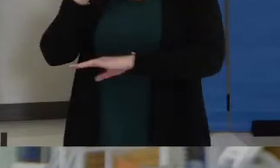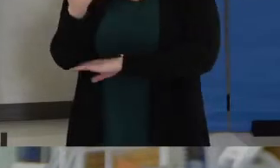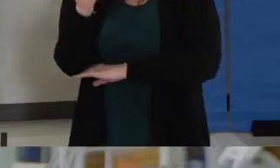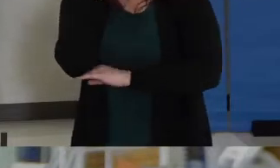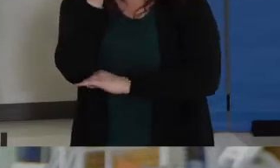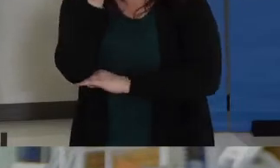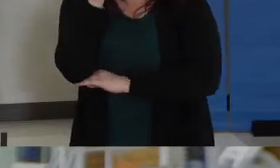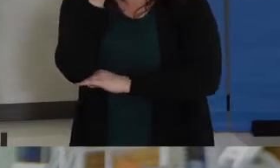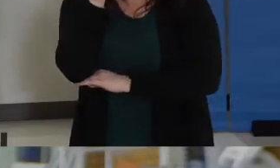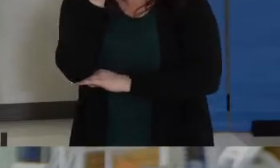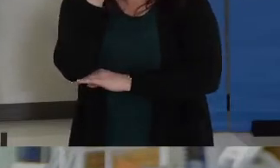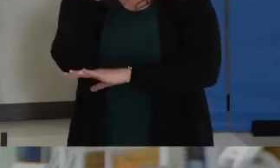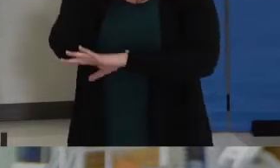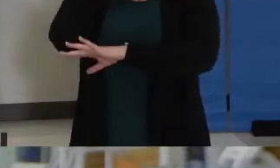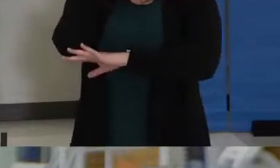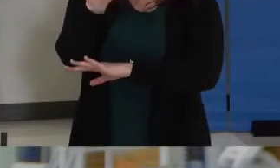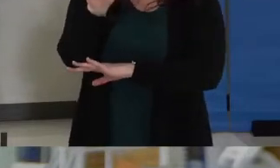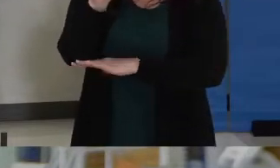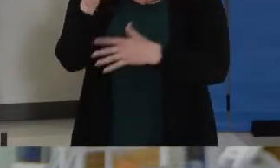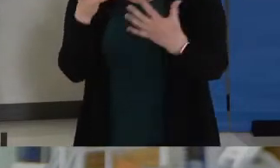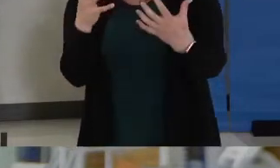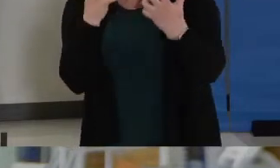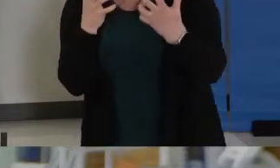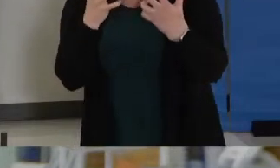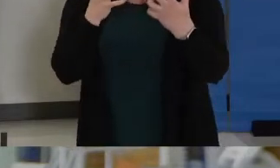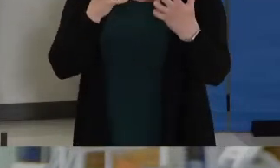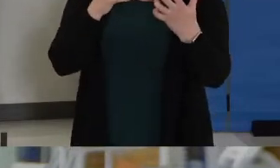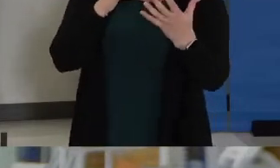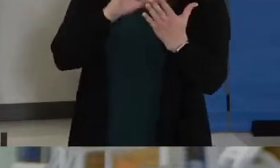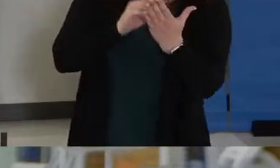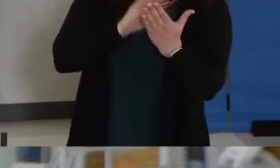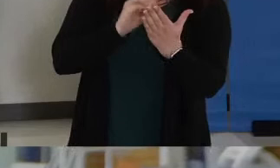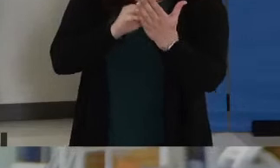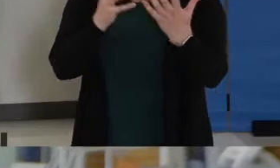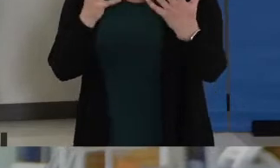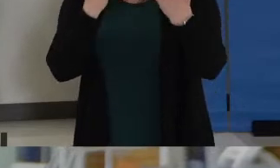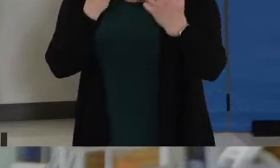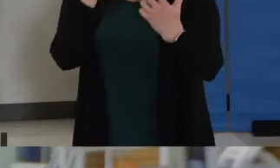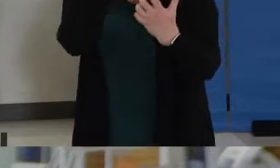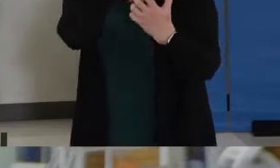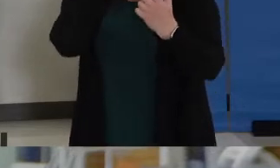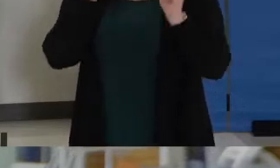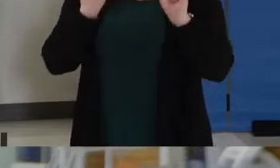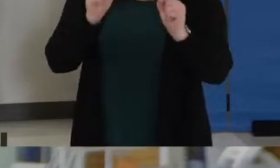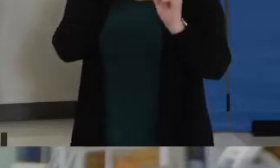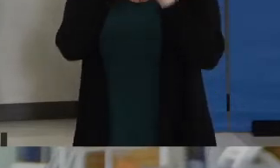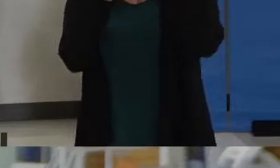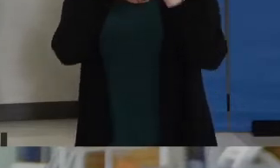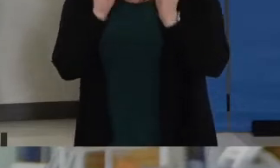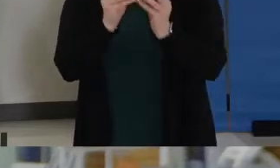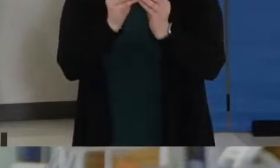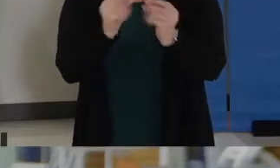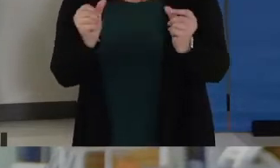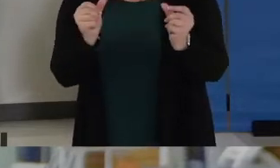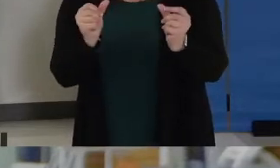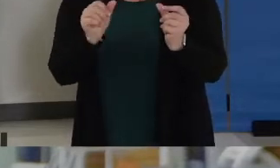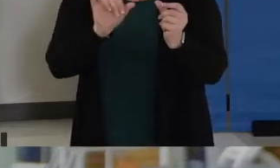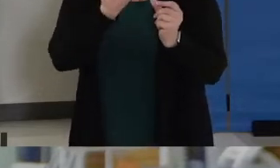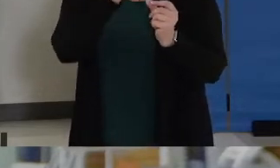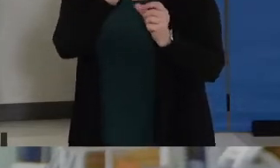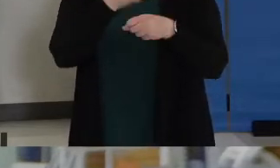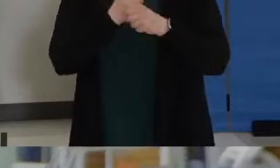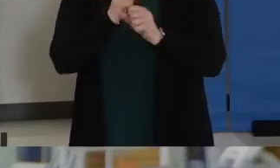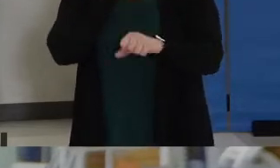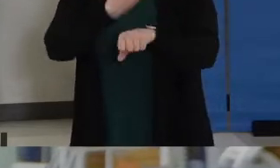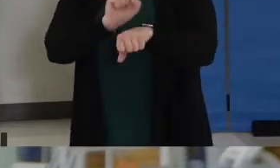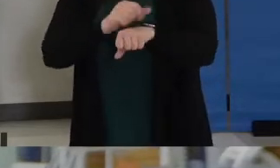in. And he's always about trying to find solutions. And that I appreciate. That is what makes the job that we get